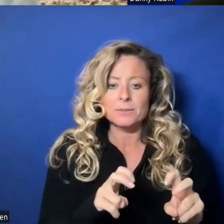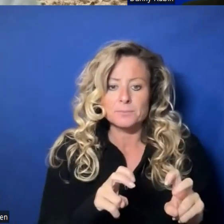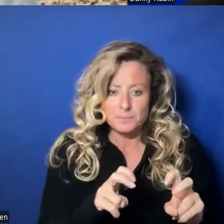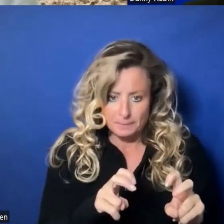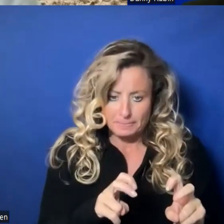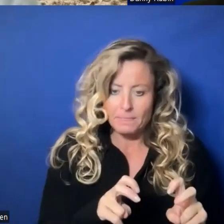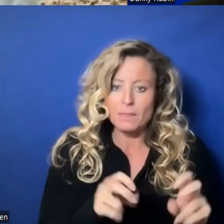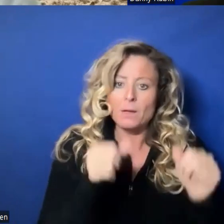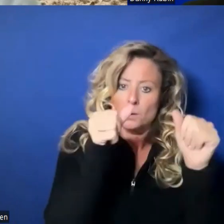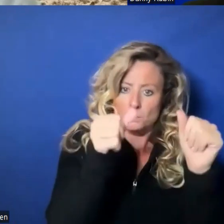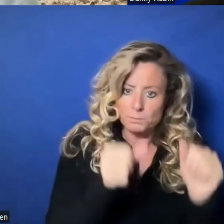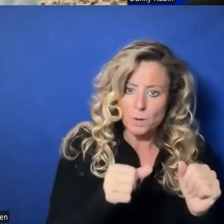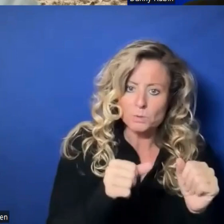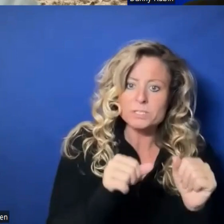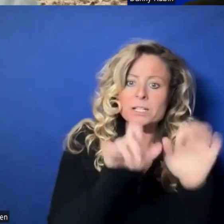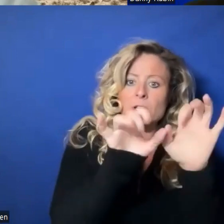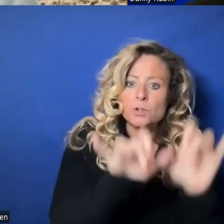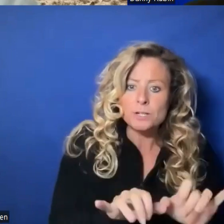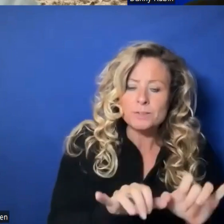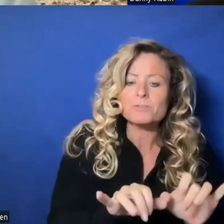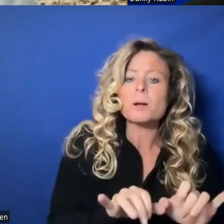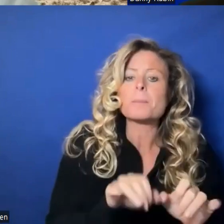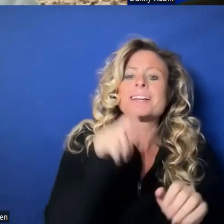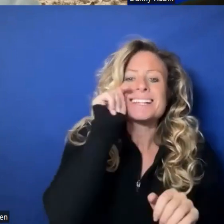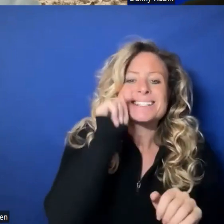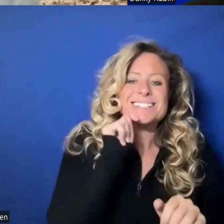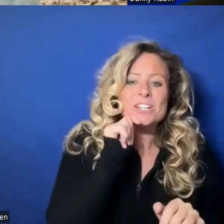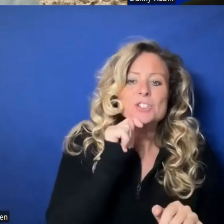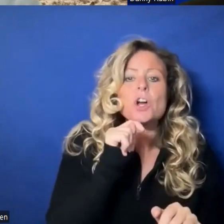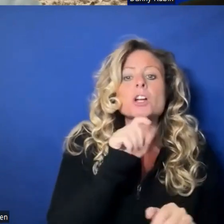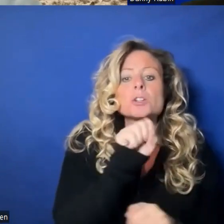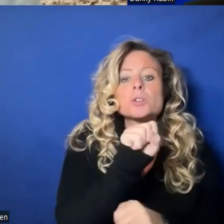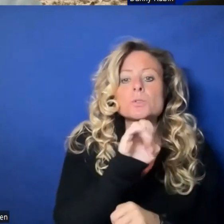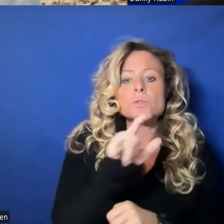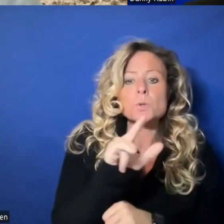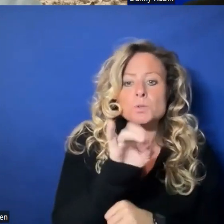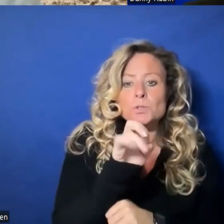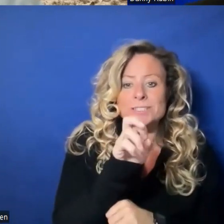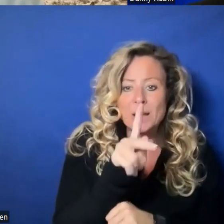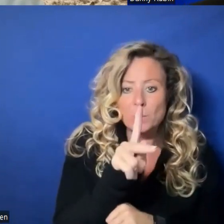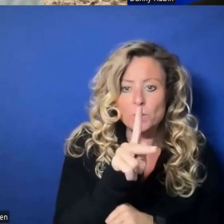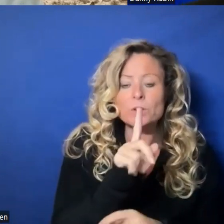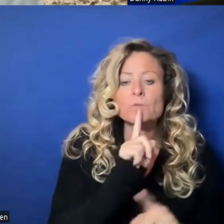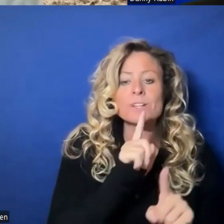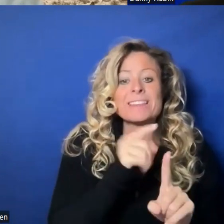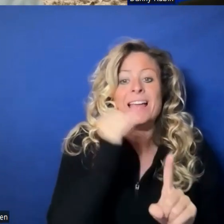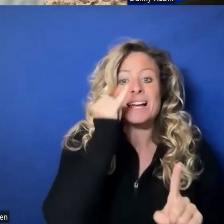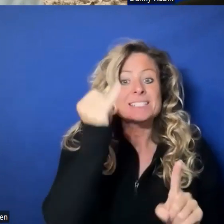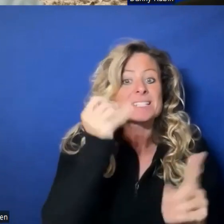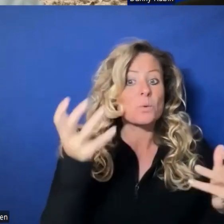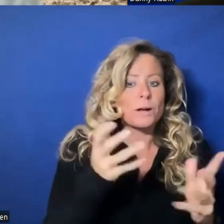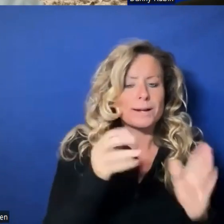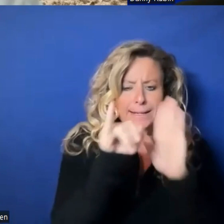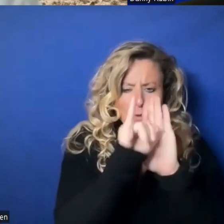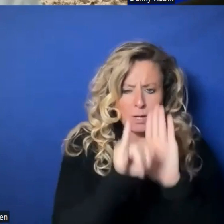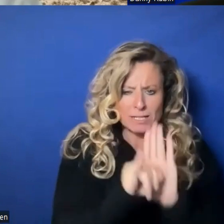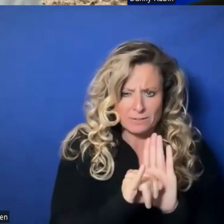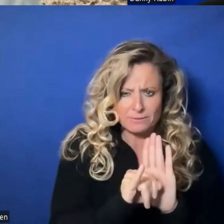written by a teenager on social networks. The idea is to